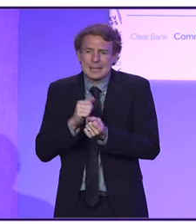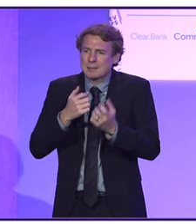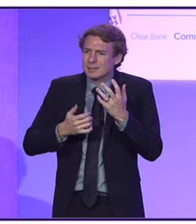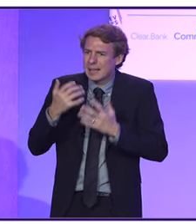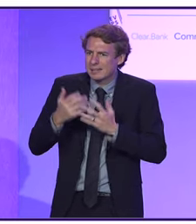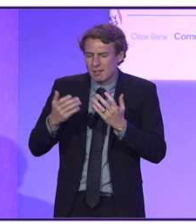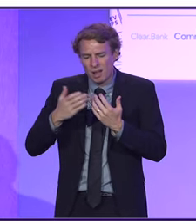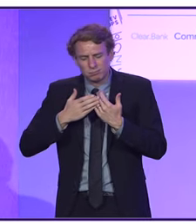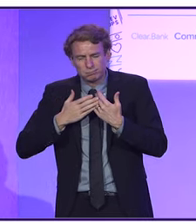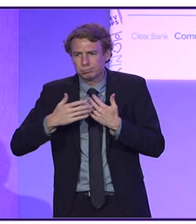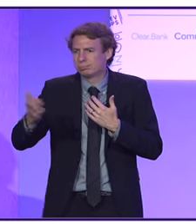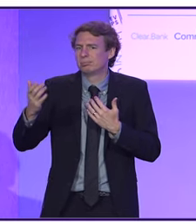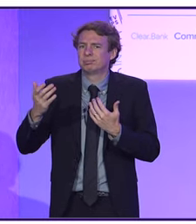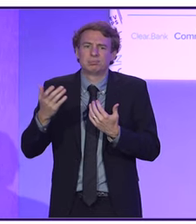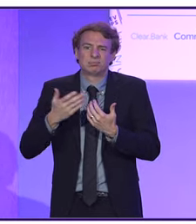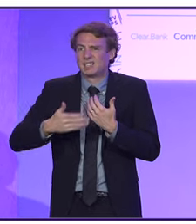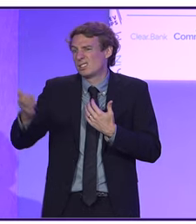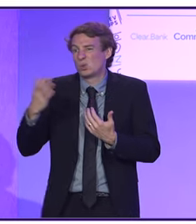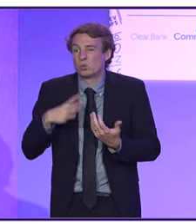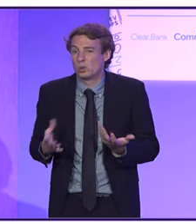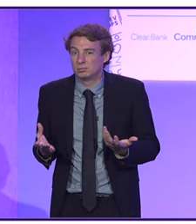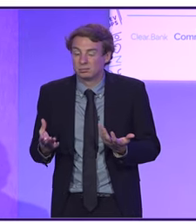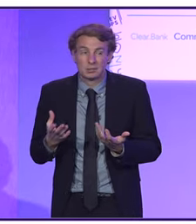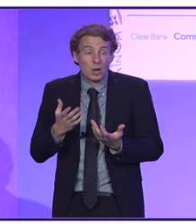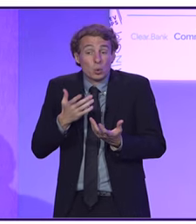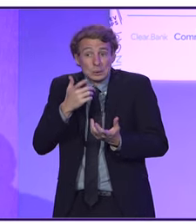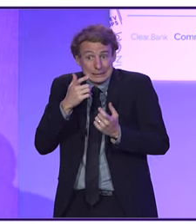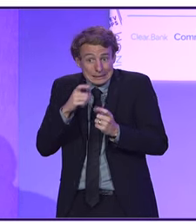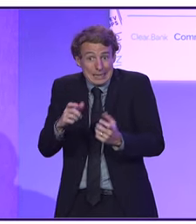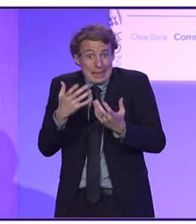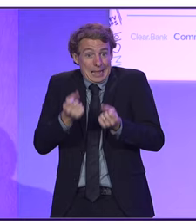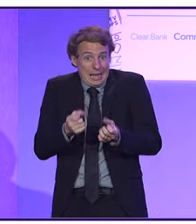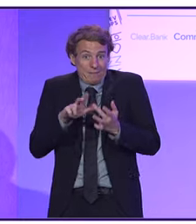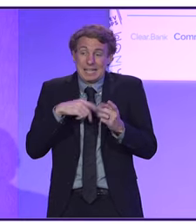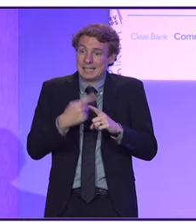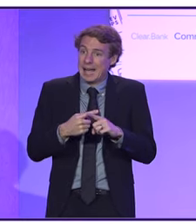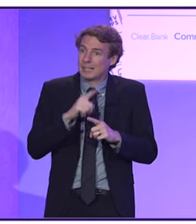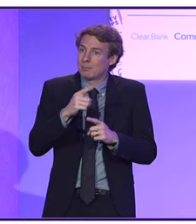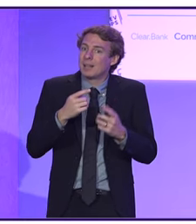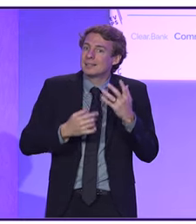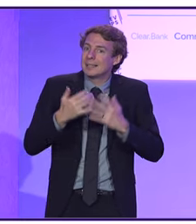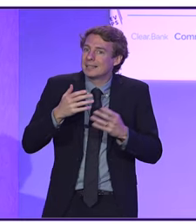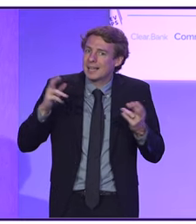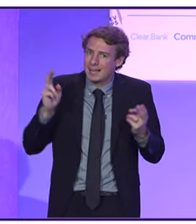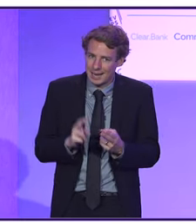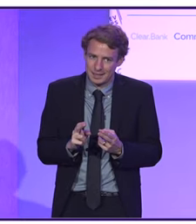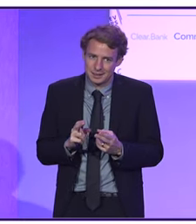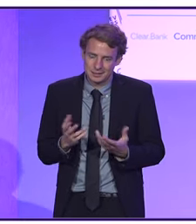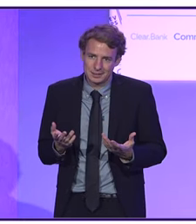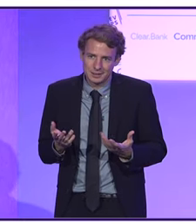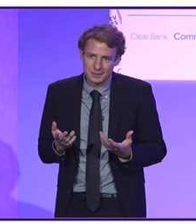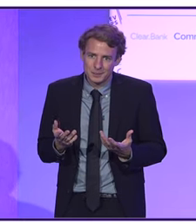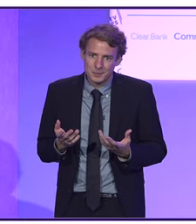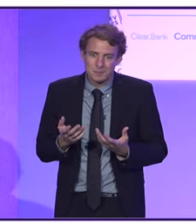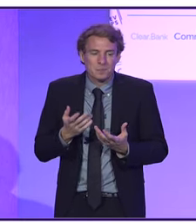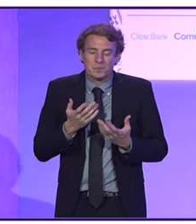get all of the performance as well because it's still indexed. There's just a lot less data to index. So more than just stopping